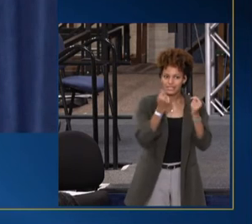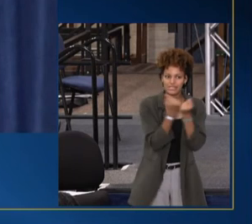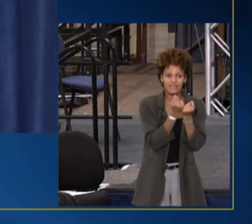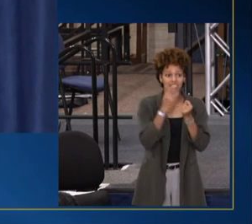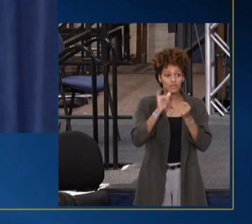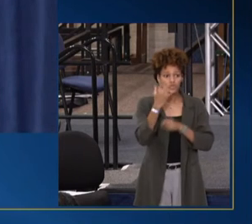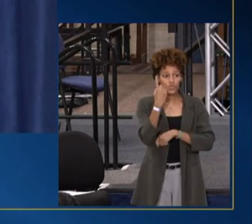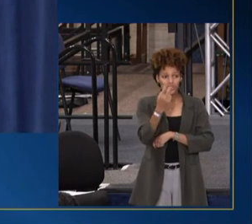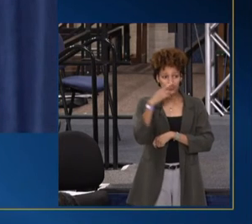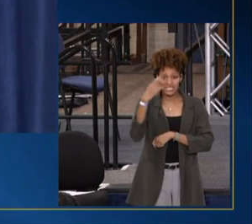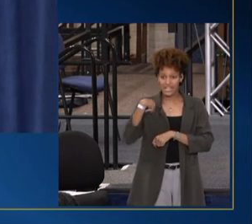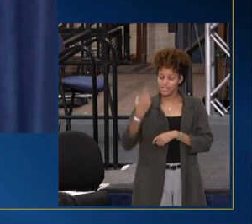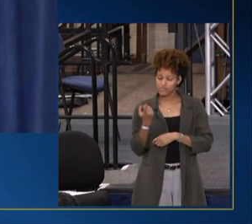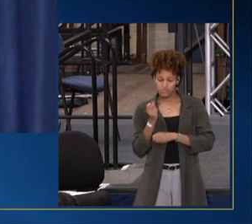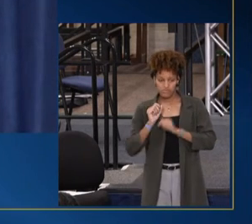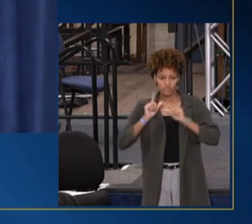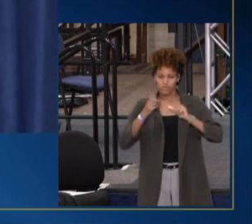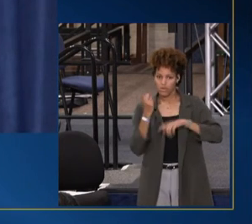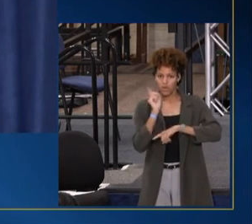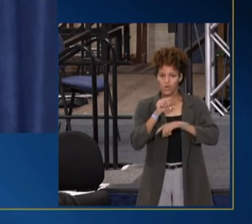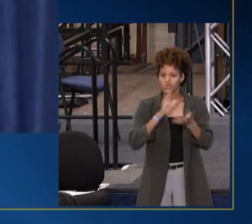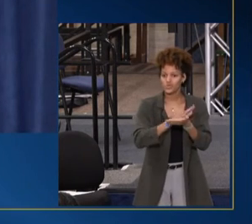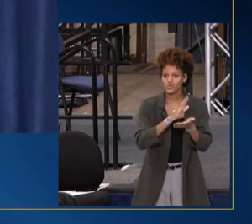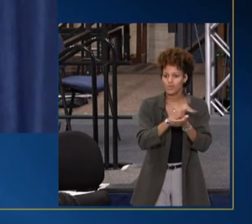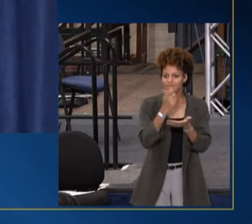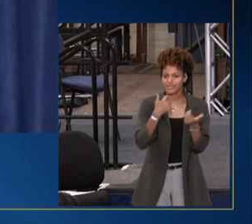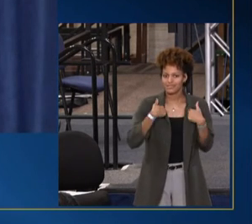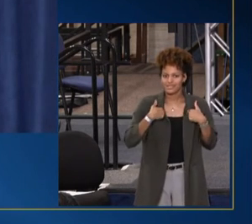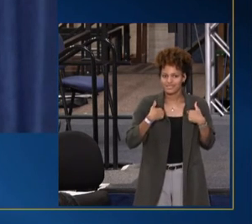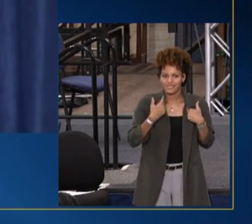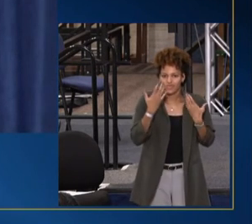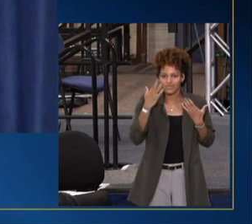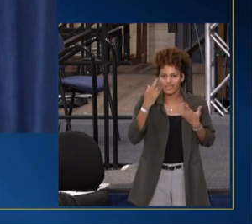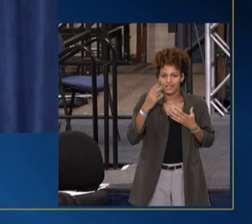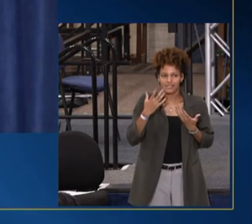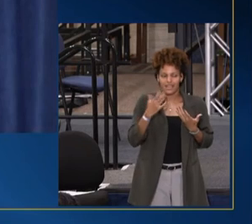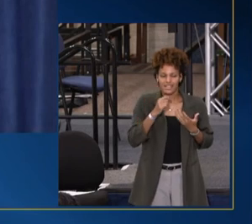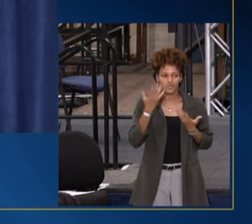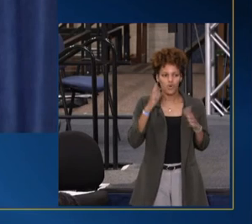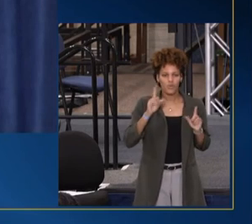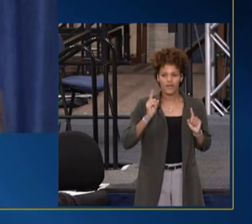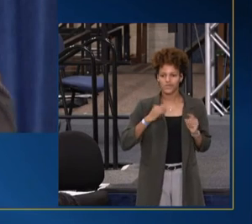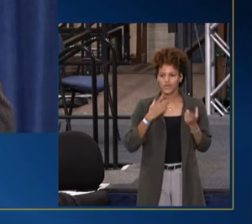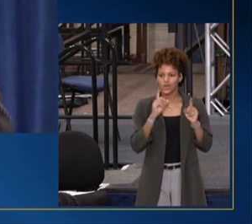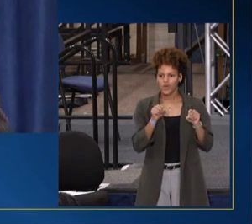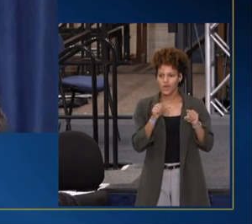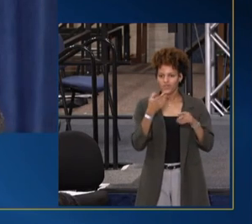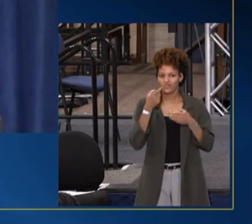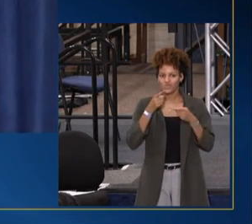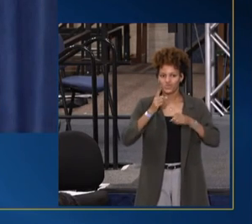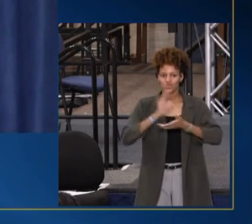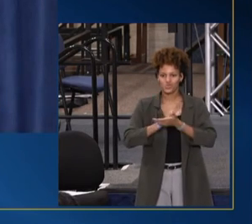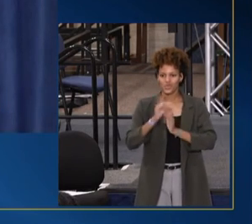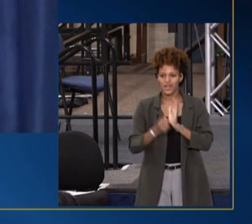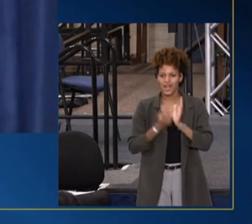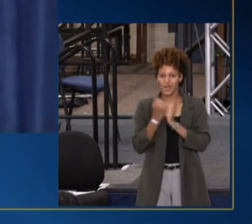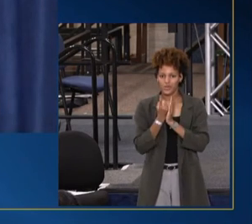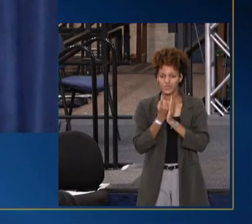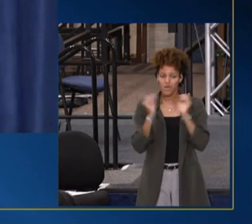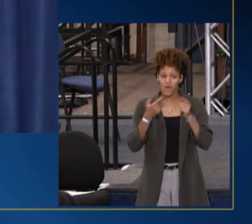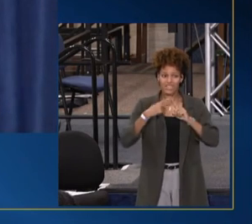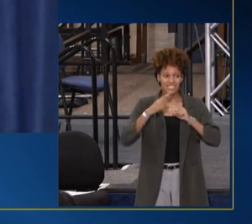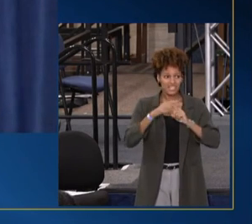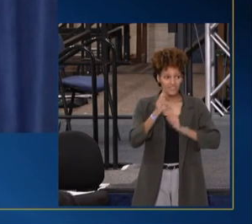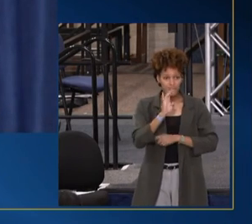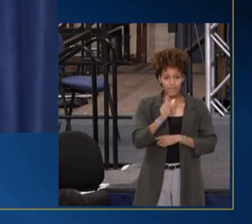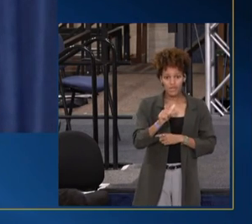go to school when otherwise I didn't know where I was gonna go. So all of these bills, the ones that threaten to